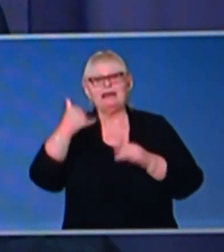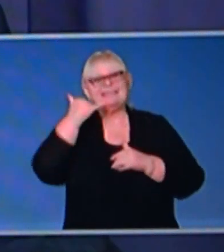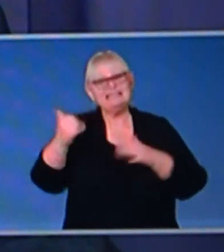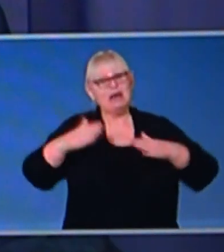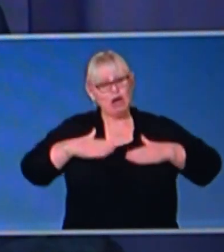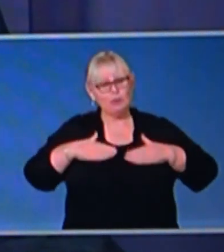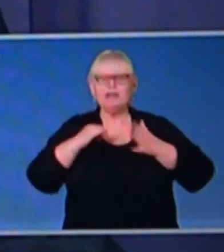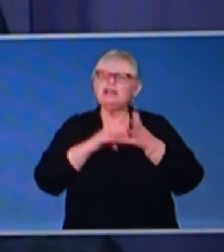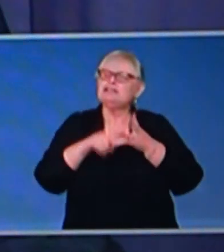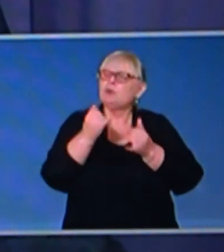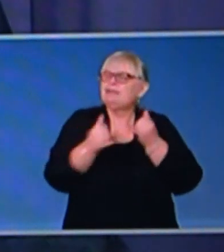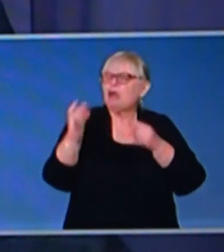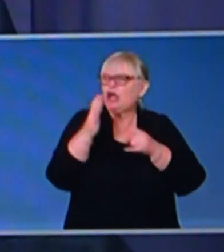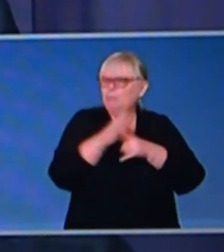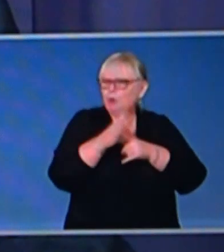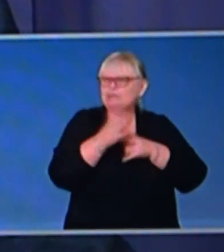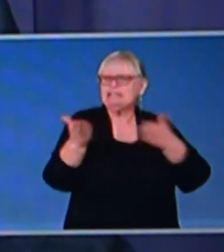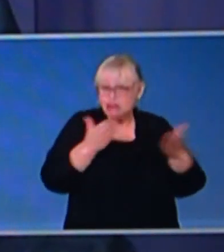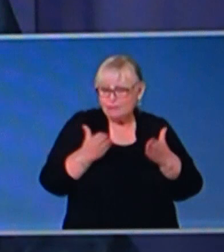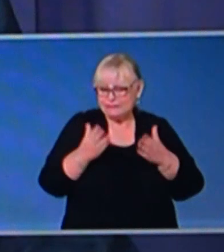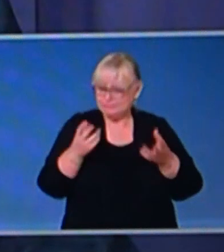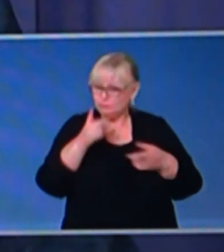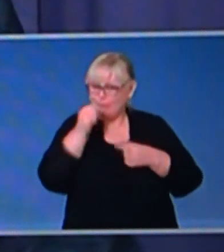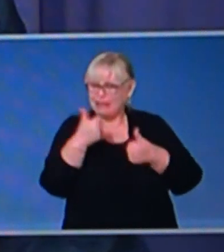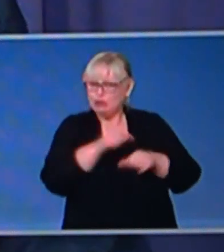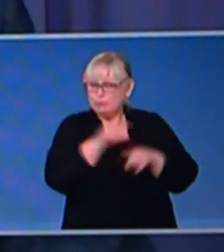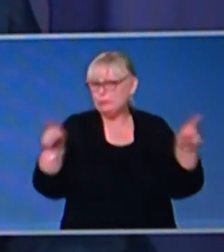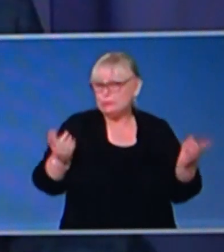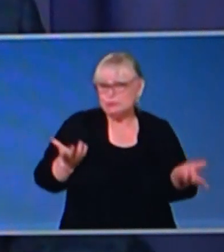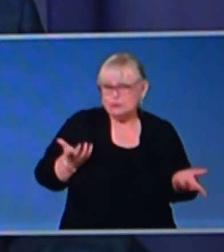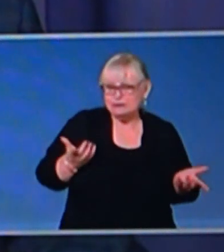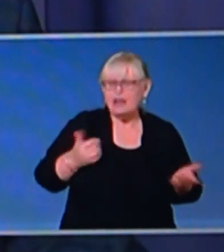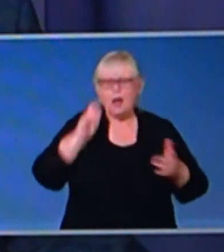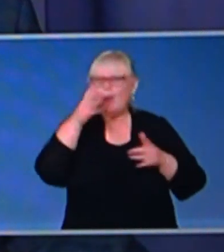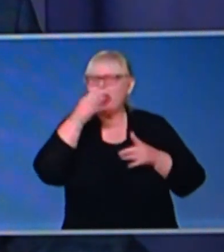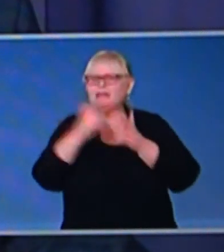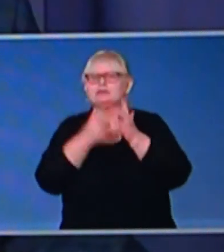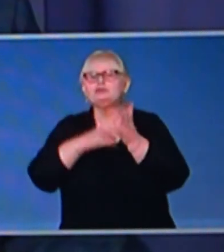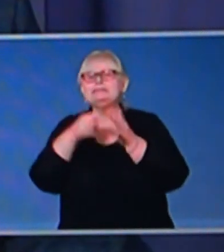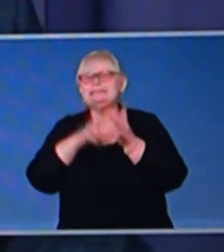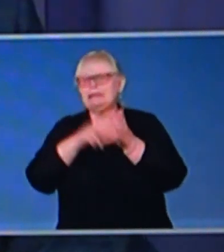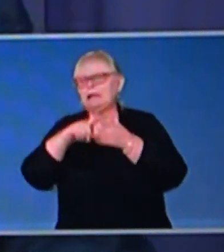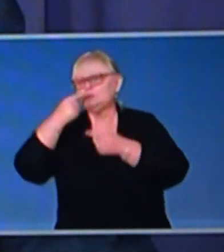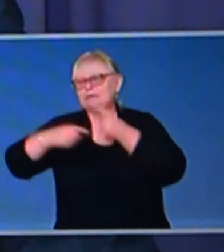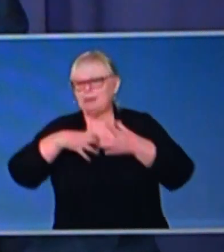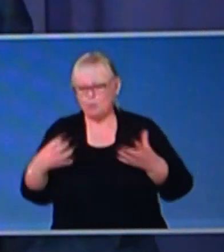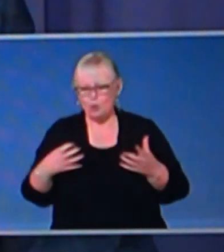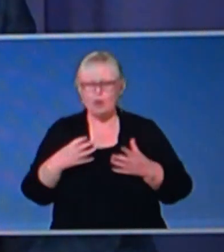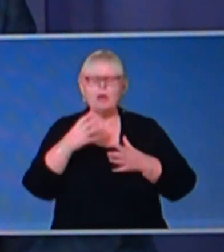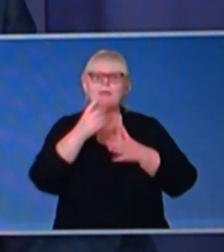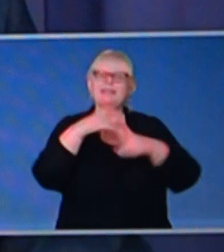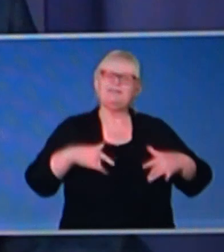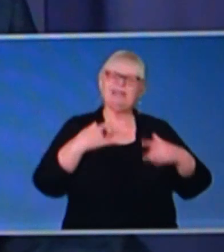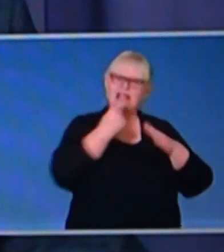So this is an important service that is available to Australians. It is clear, and I'll ask Christine to go through this, but the isolation,